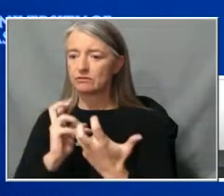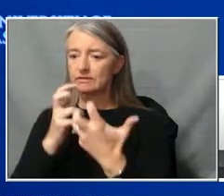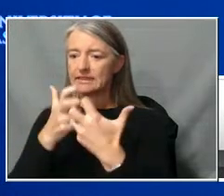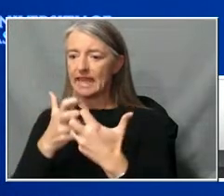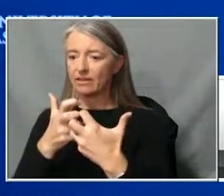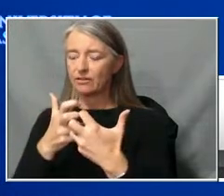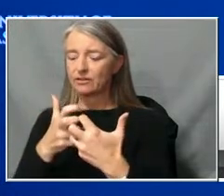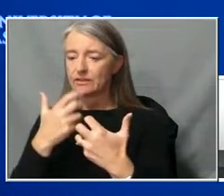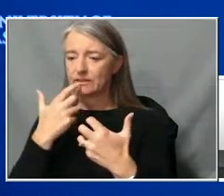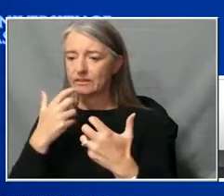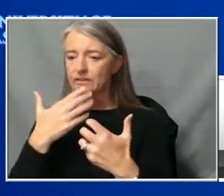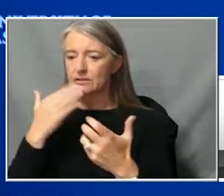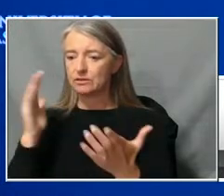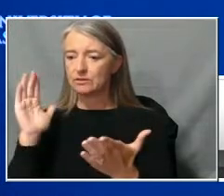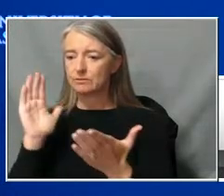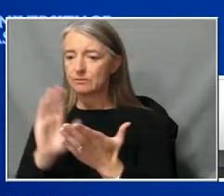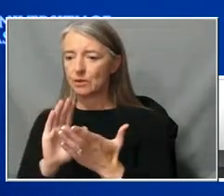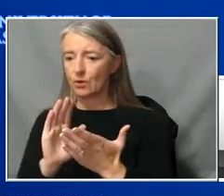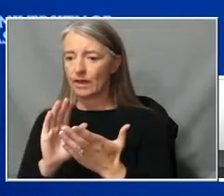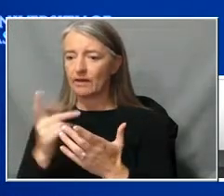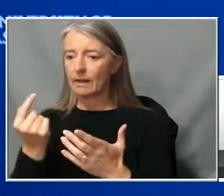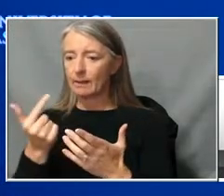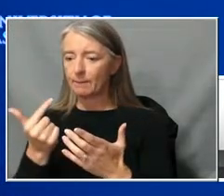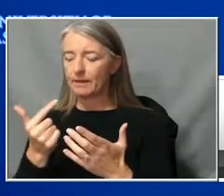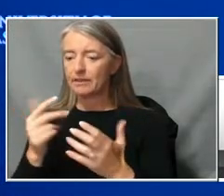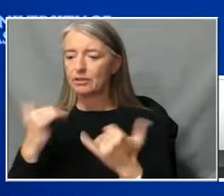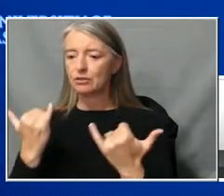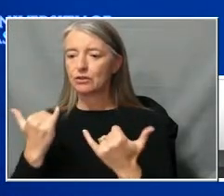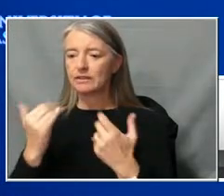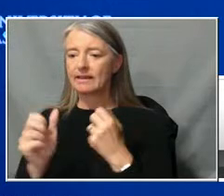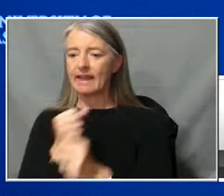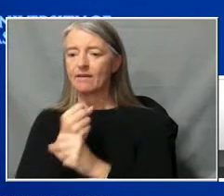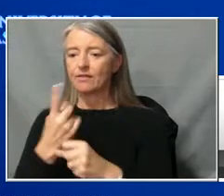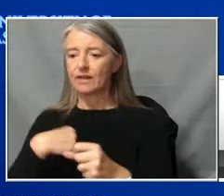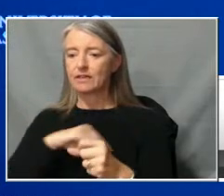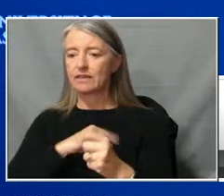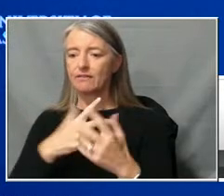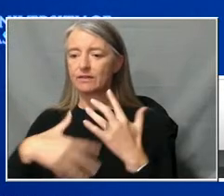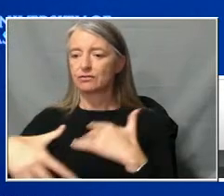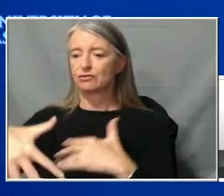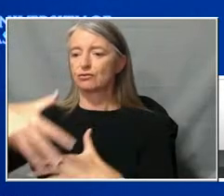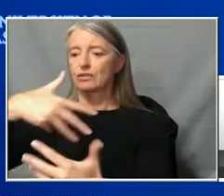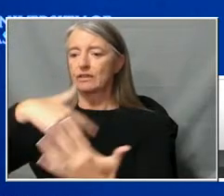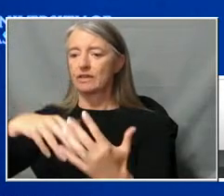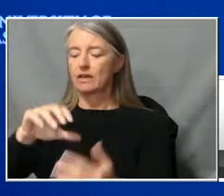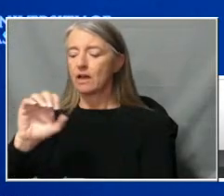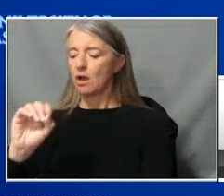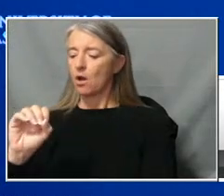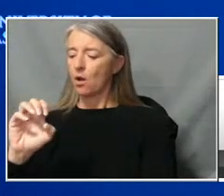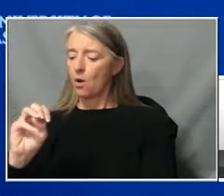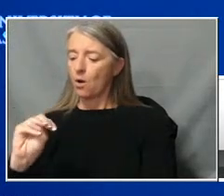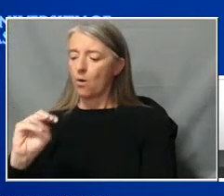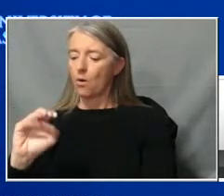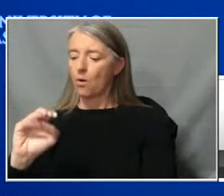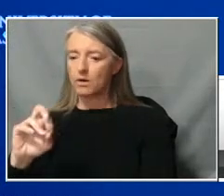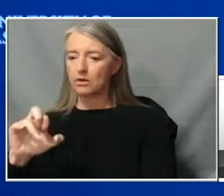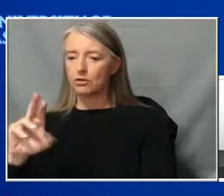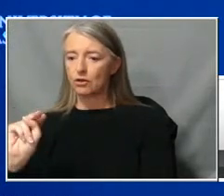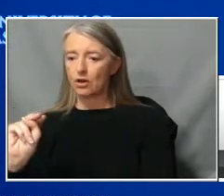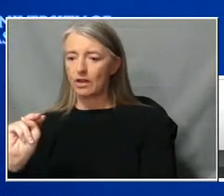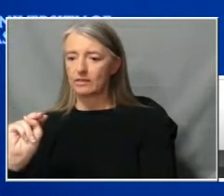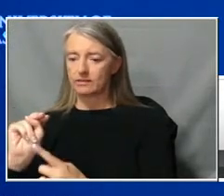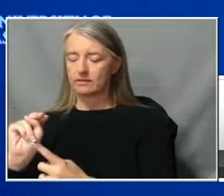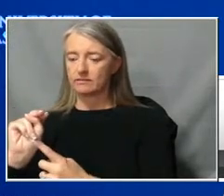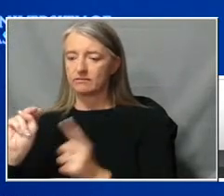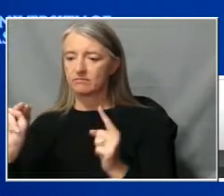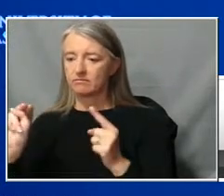variants have maybe slowed down a little bit. We know that currently everything that is really circulating is an Omicron sublineage. And if